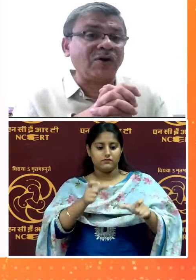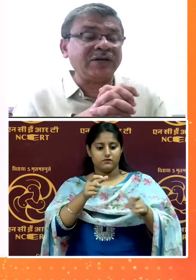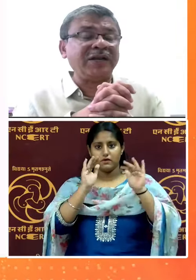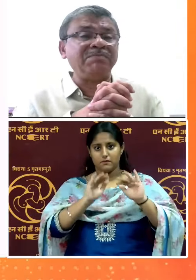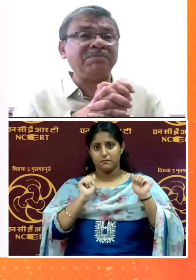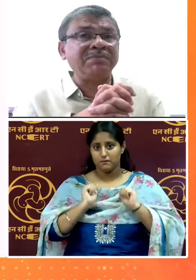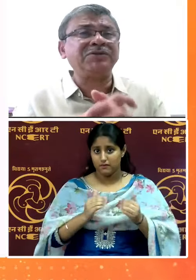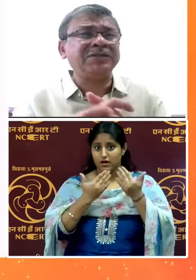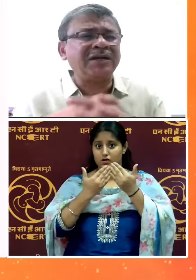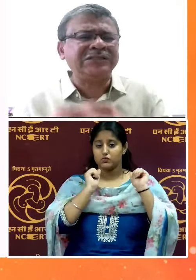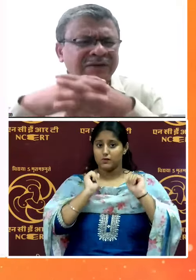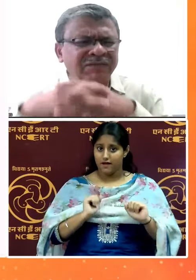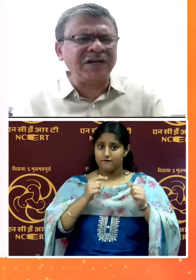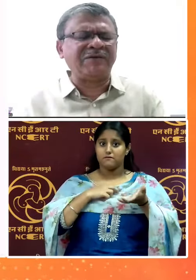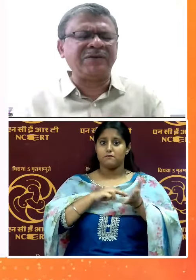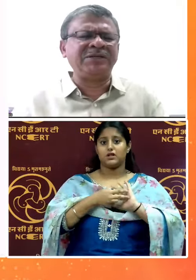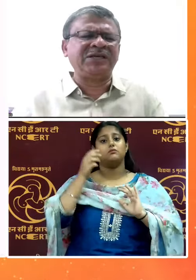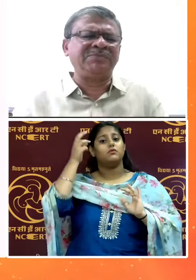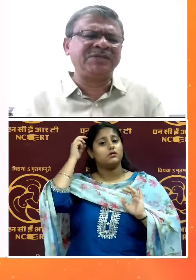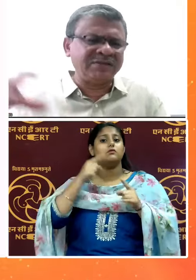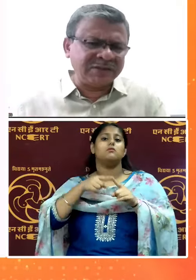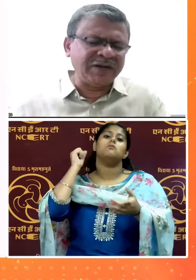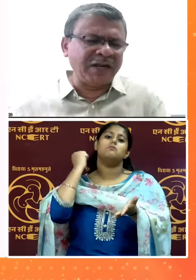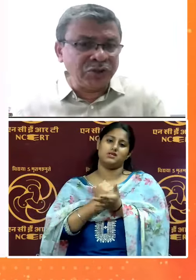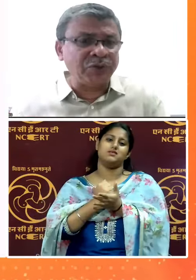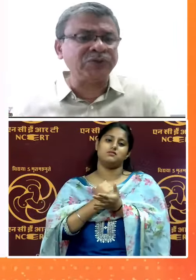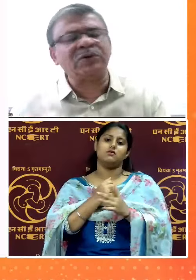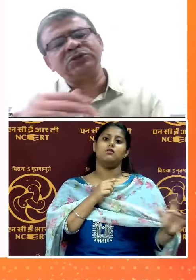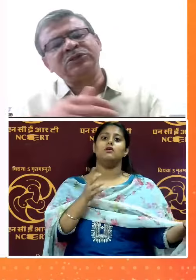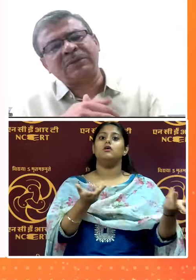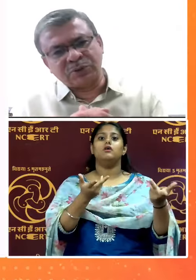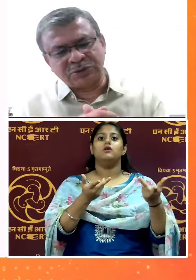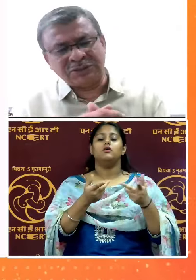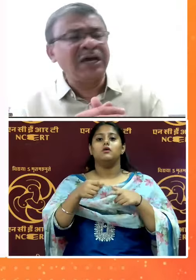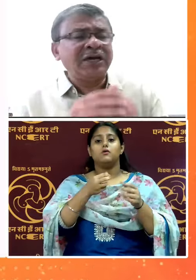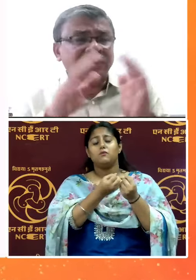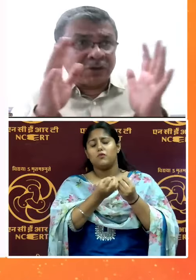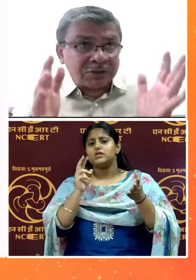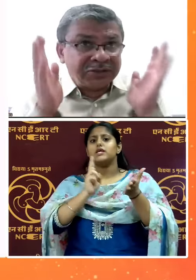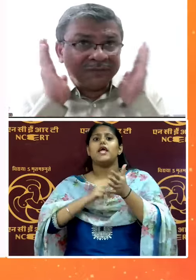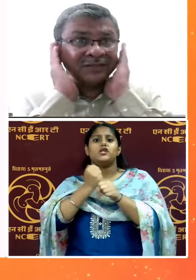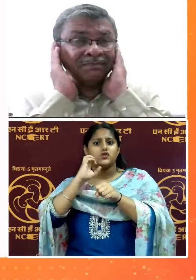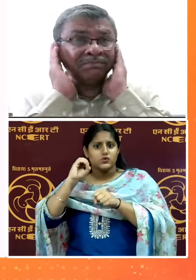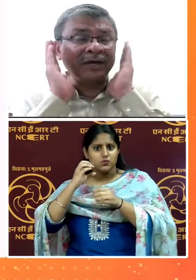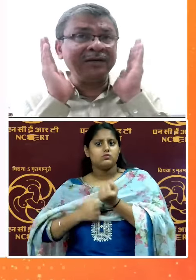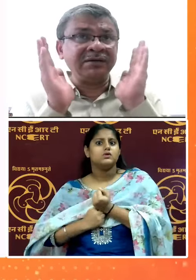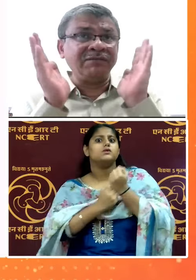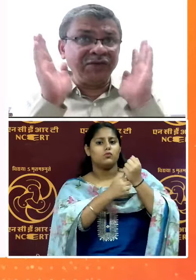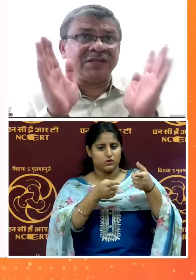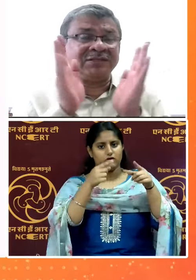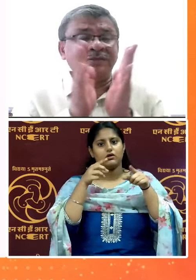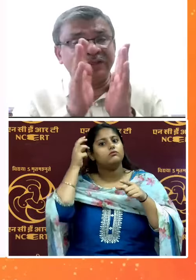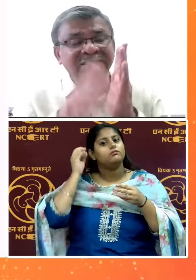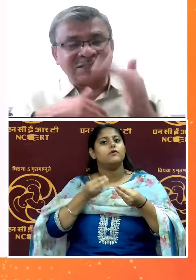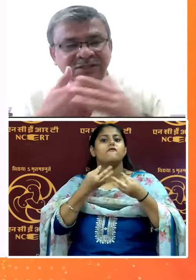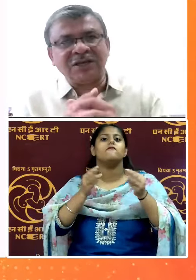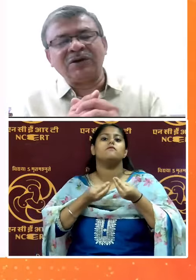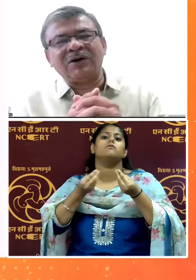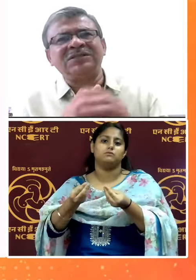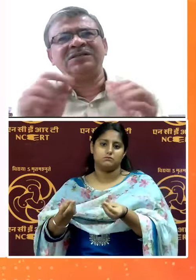for cochlear implant because there are several government schemes and several NGOs also support this. The cost of this implant with